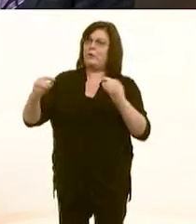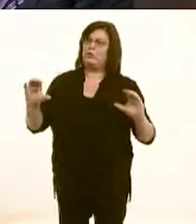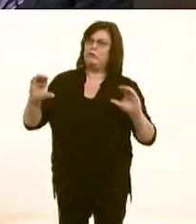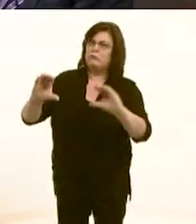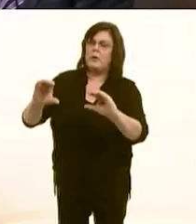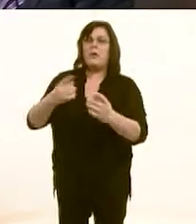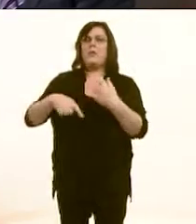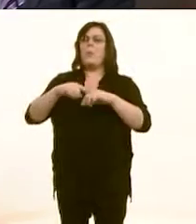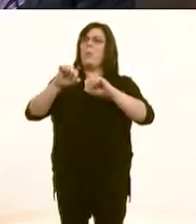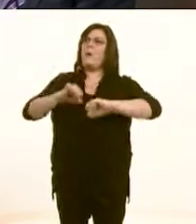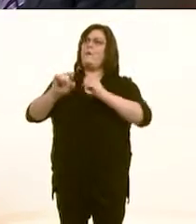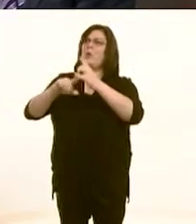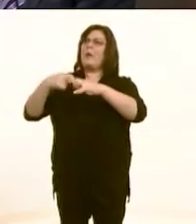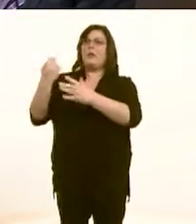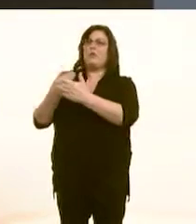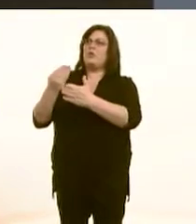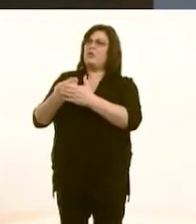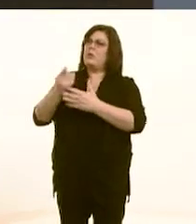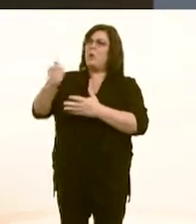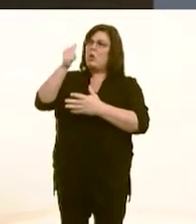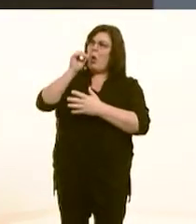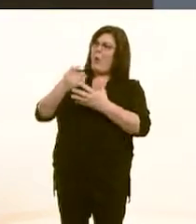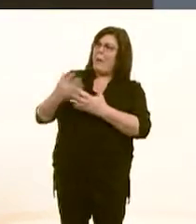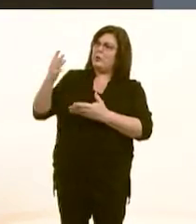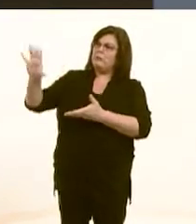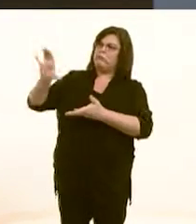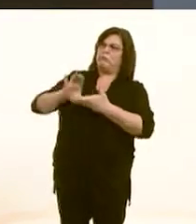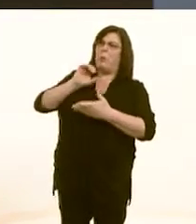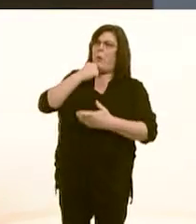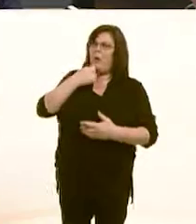UK Treasury so that we can seal the deal. Jeff Cuthbert.